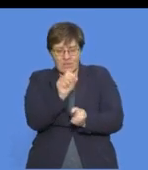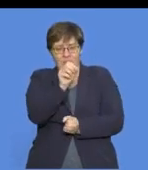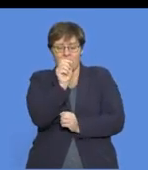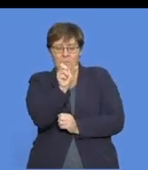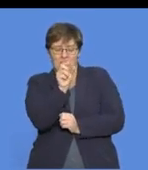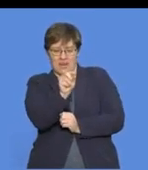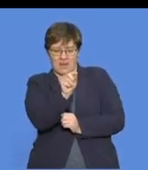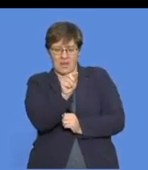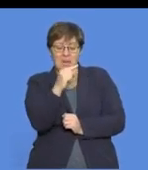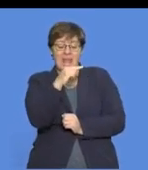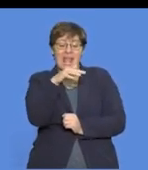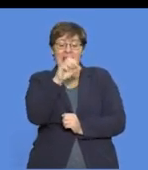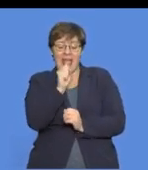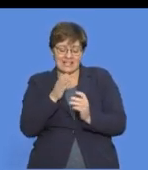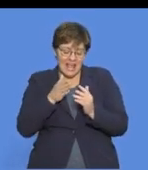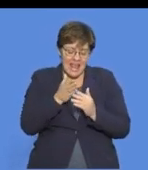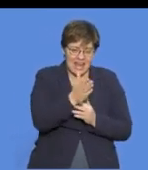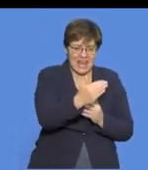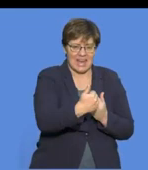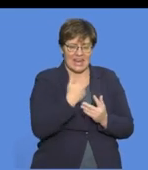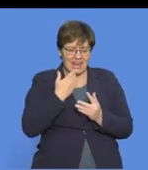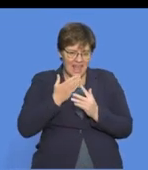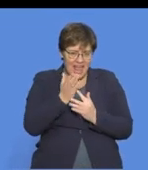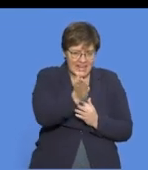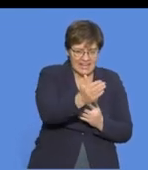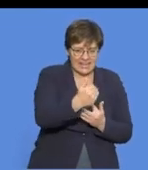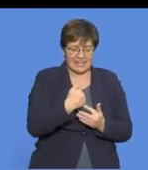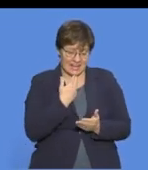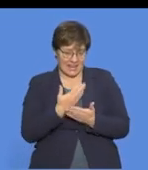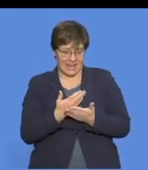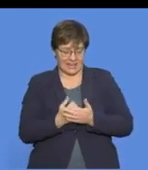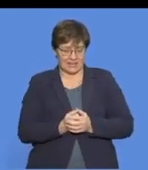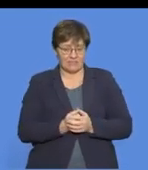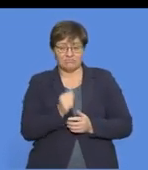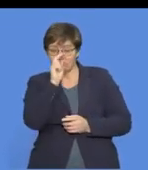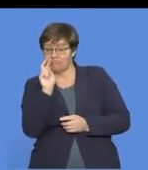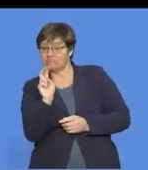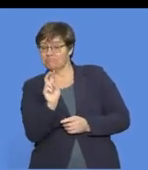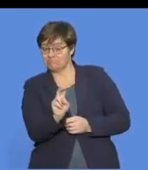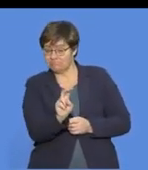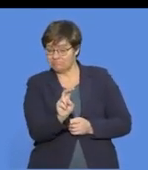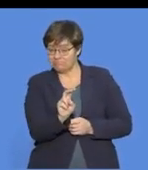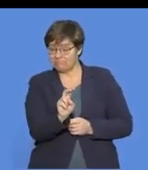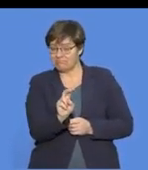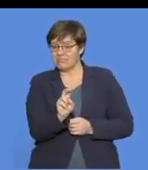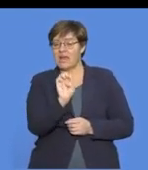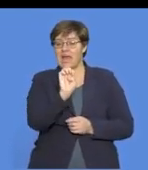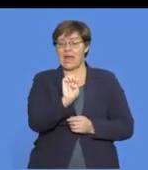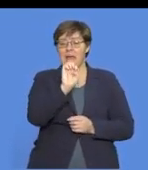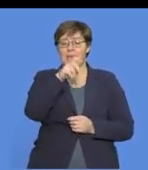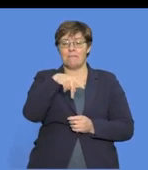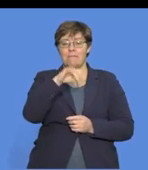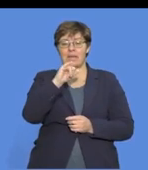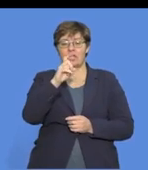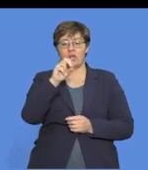can go into and out of the leaf. Also notice that these epidermal cells